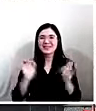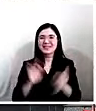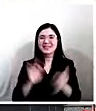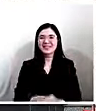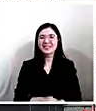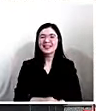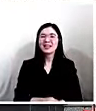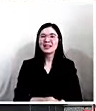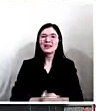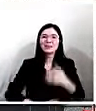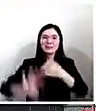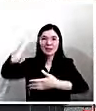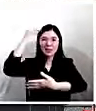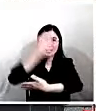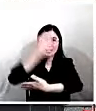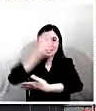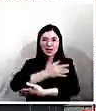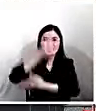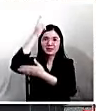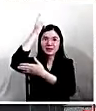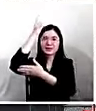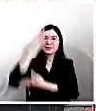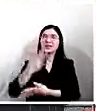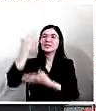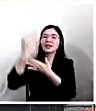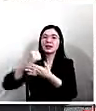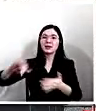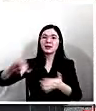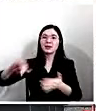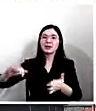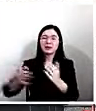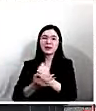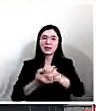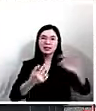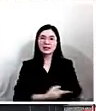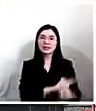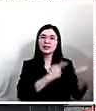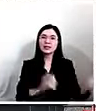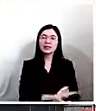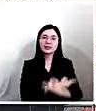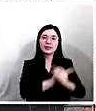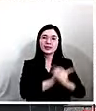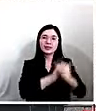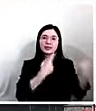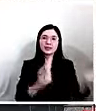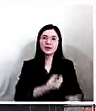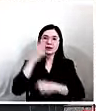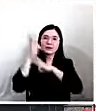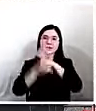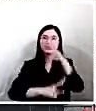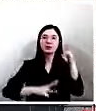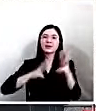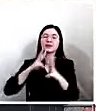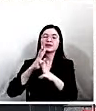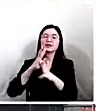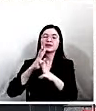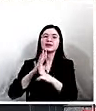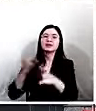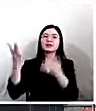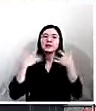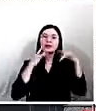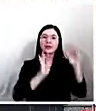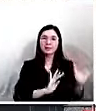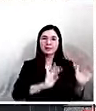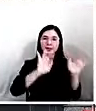Love God and save the wind and saves of the world.